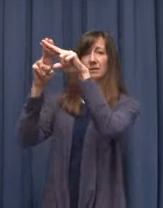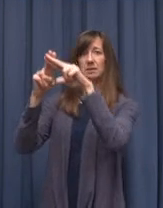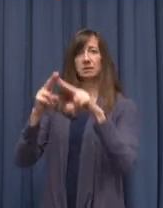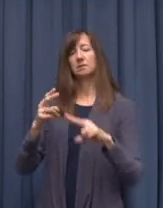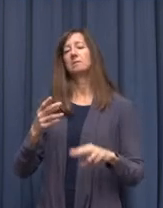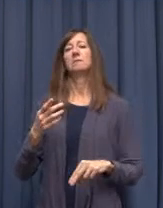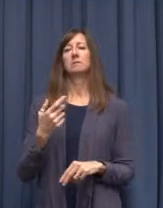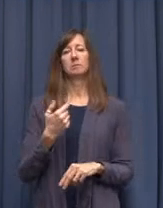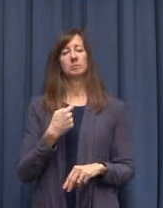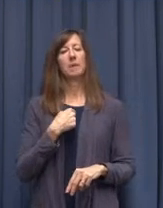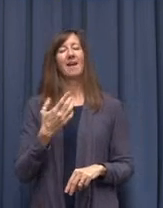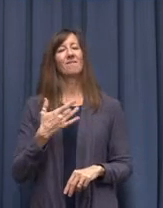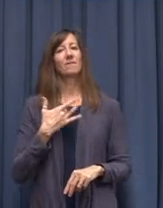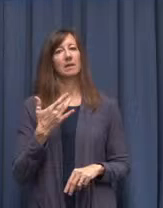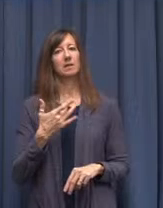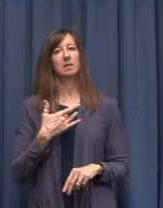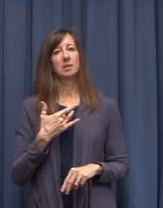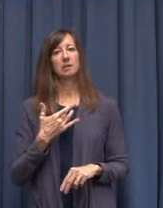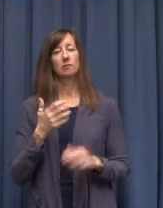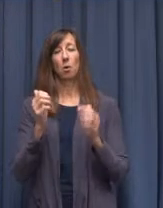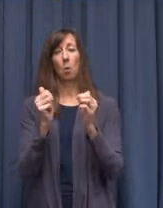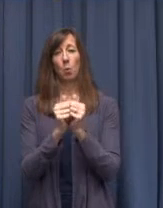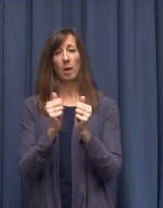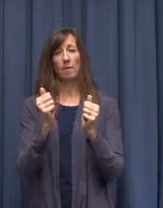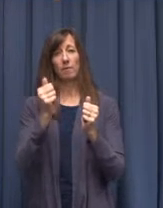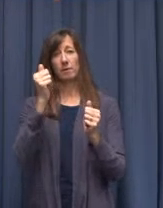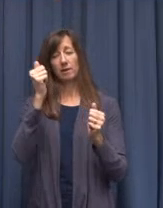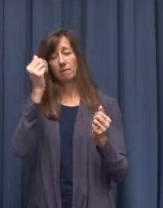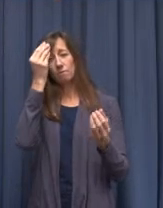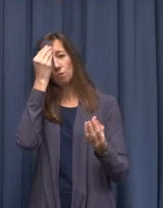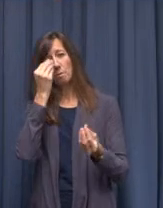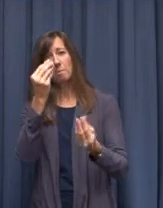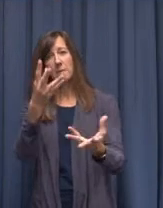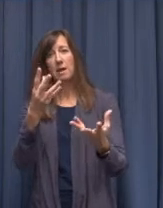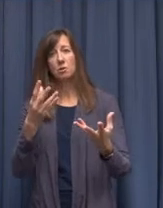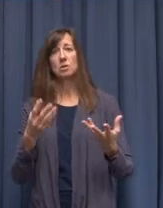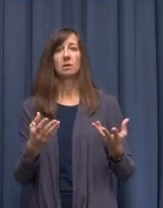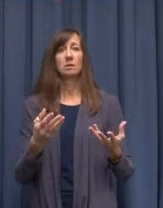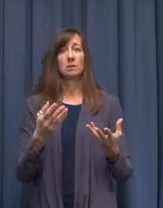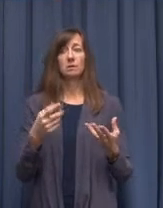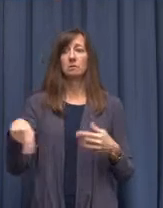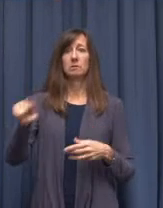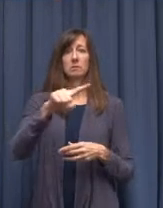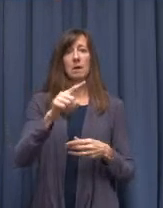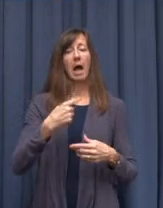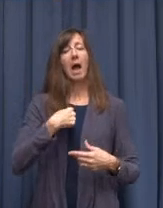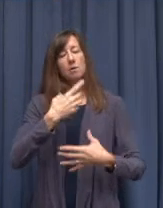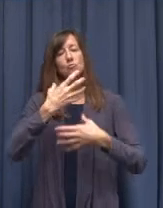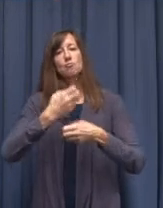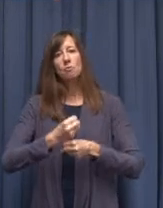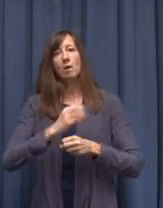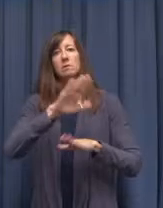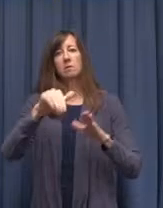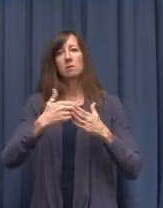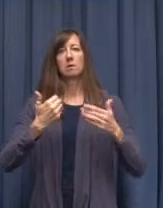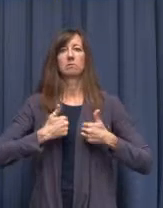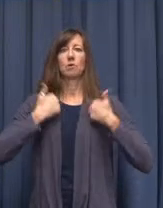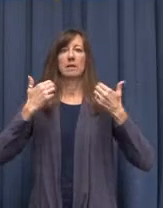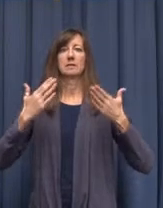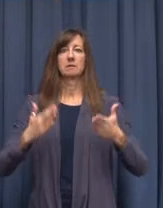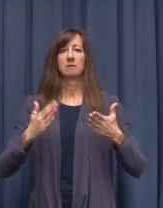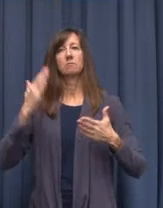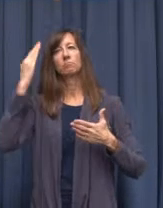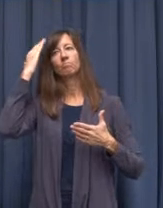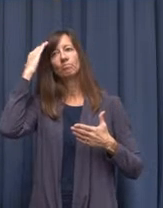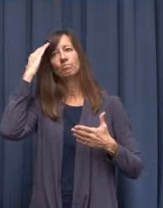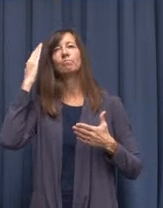I trust all of our residents to understand that riskier behavior puts them at greater risk. It puts their loved ones, and especially